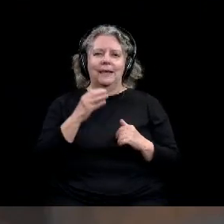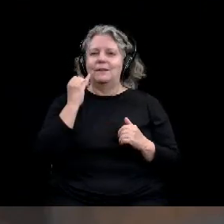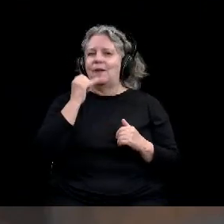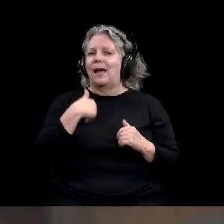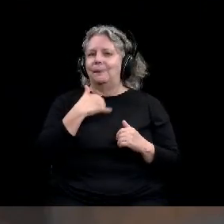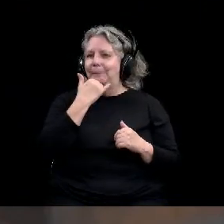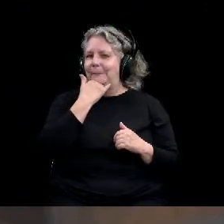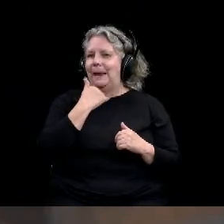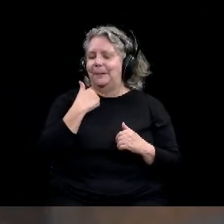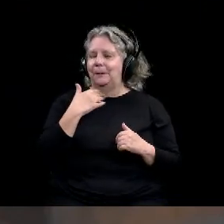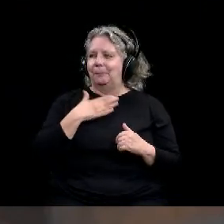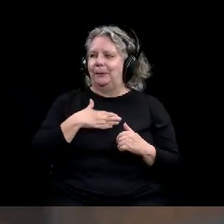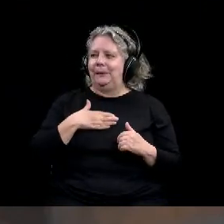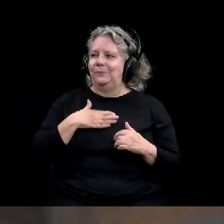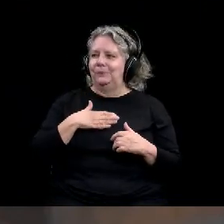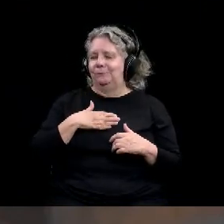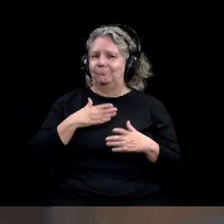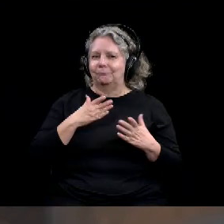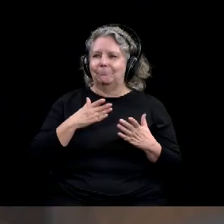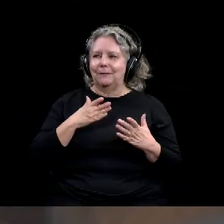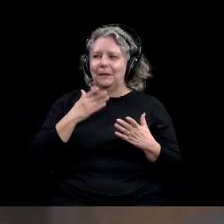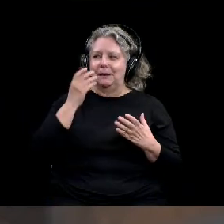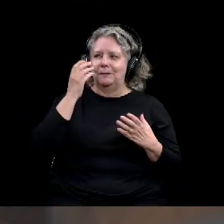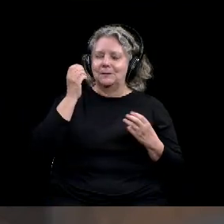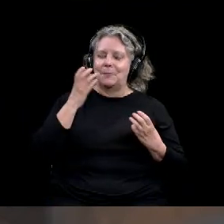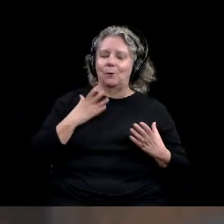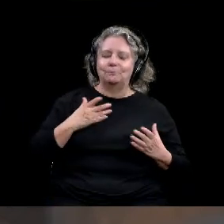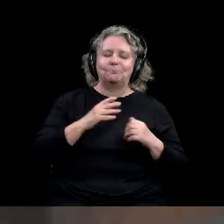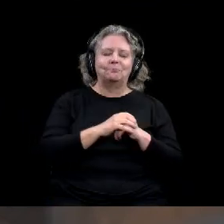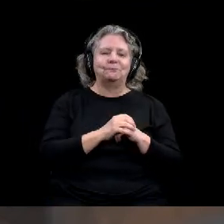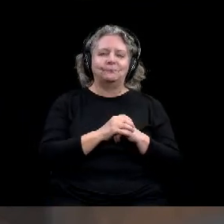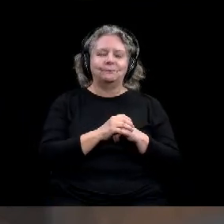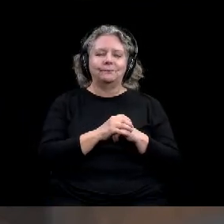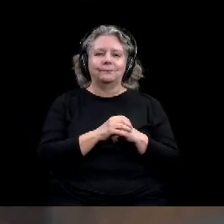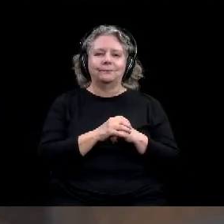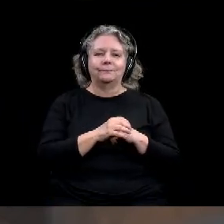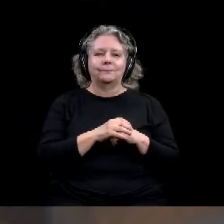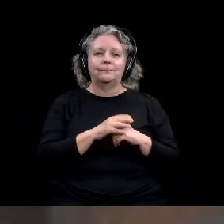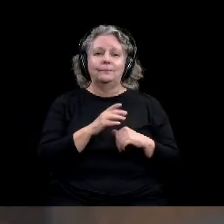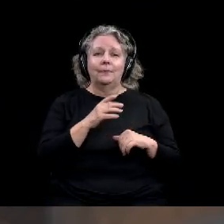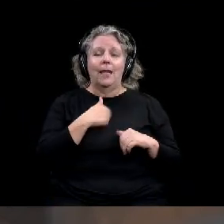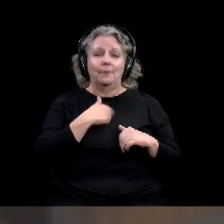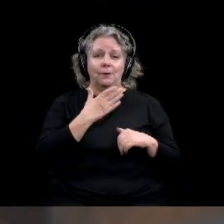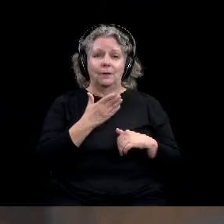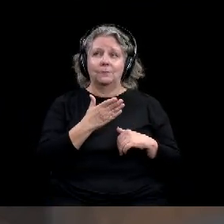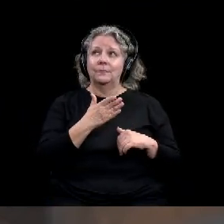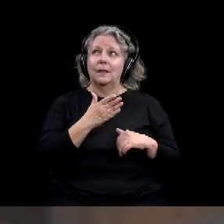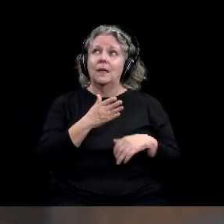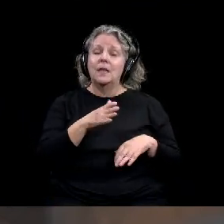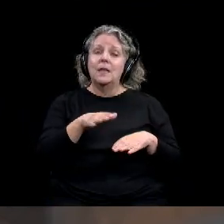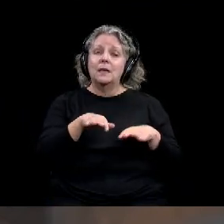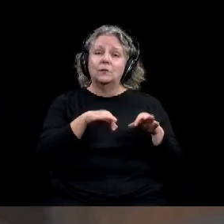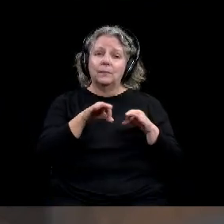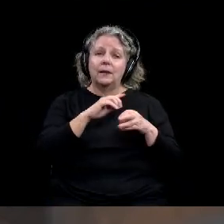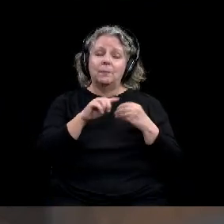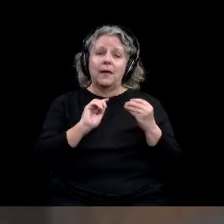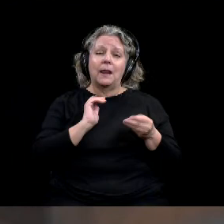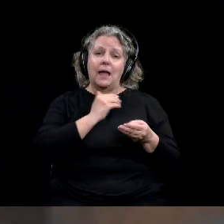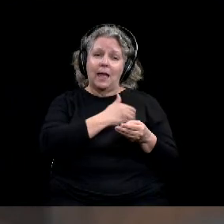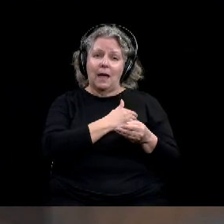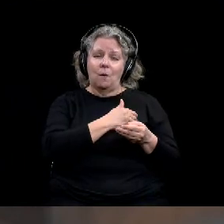Kelly, I'm going to speak on our process locally or at the health district. So if I say this wrong, let me know.